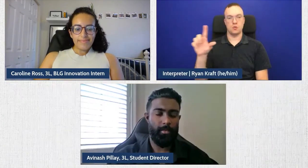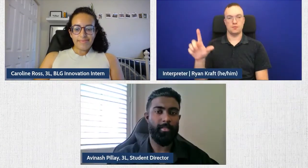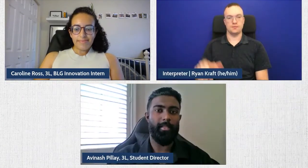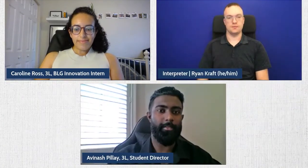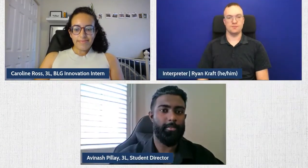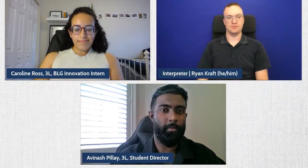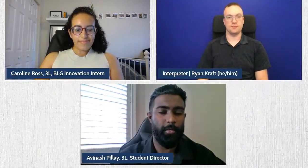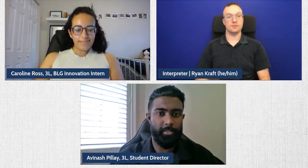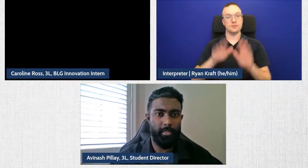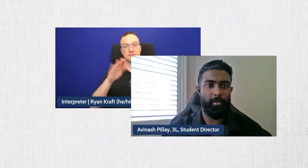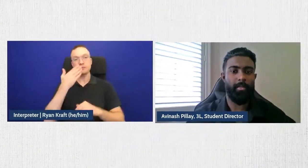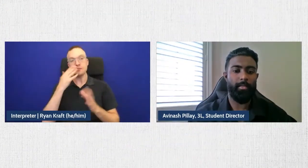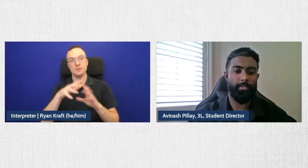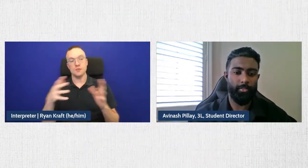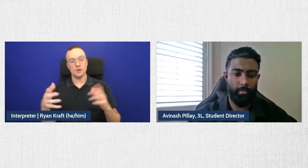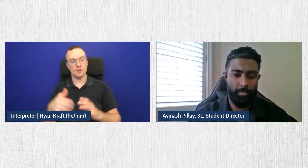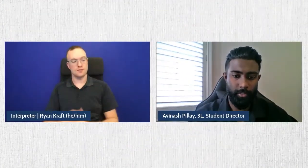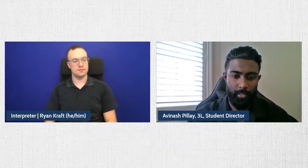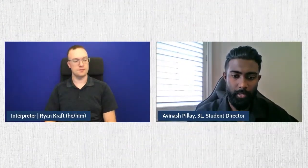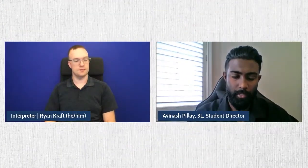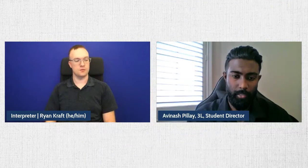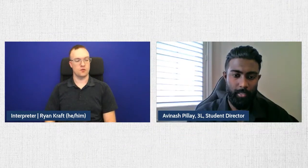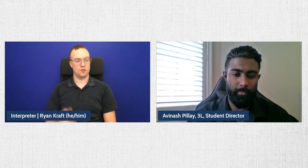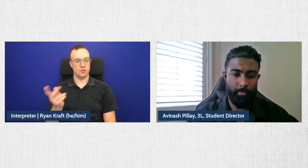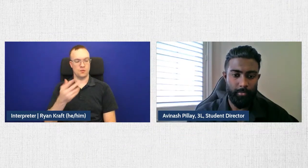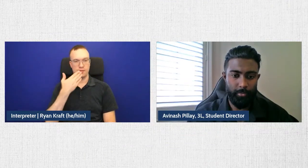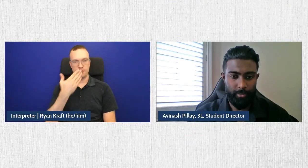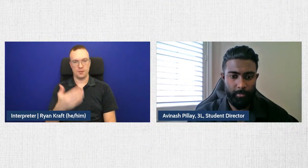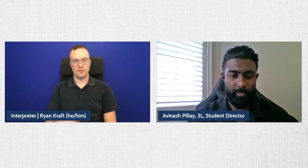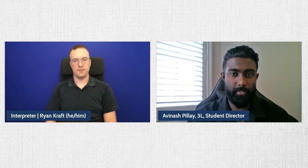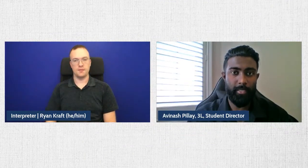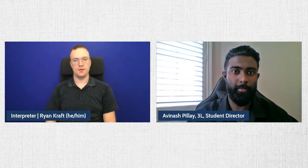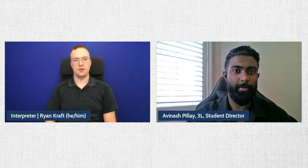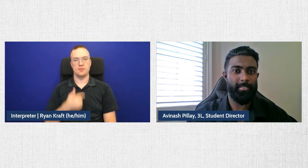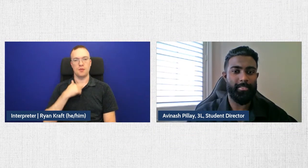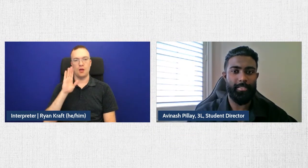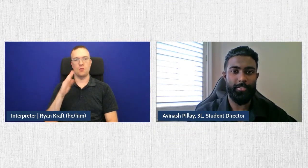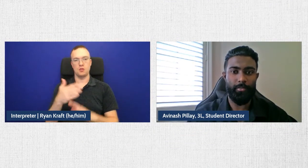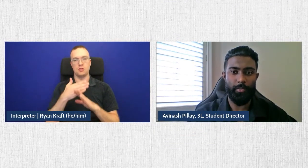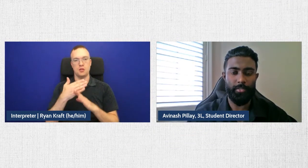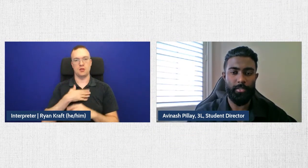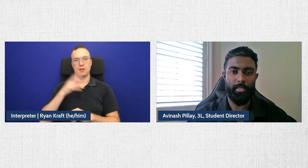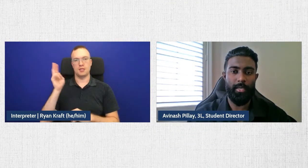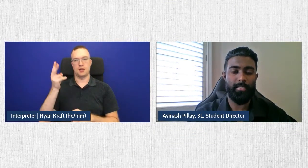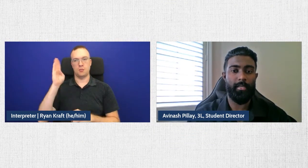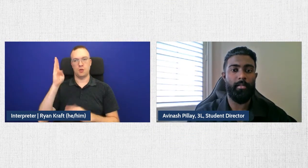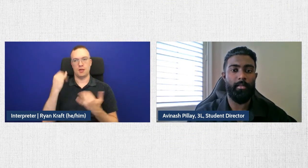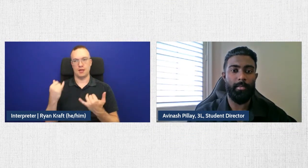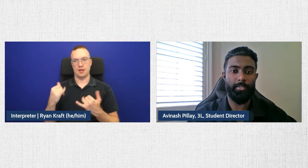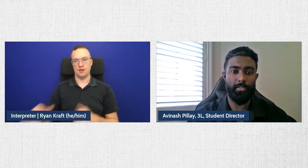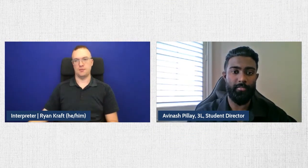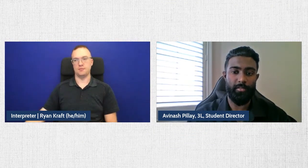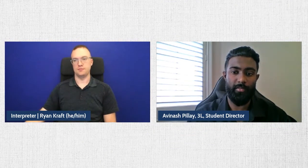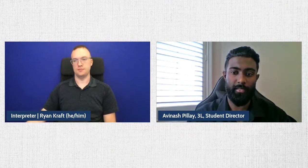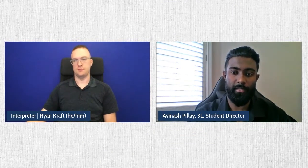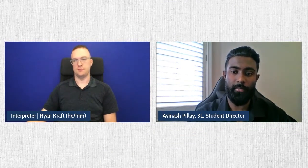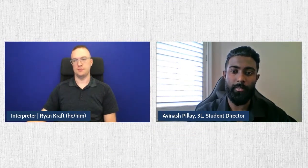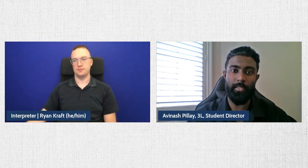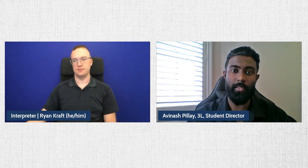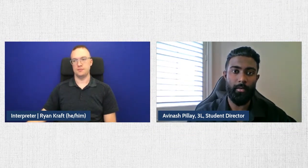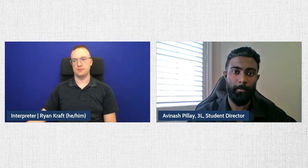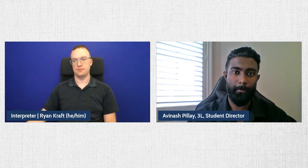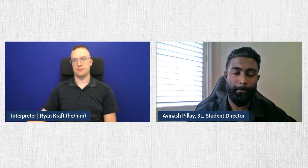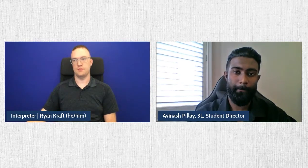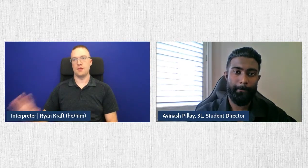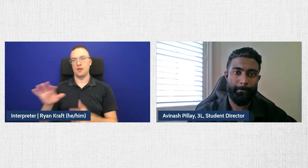Great. Thank you so much, Caroline and George. I'm going to share my second presentation, which as Caroline mentions for the vaccine